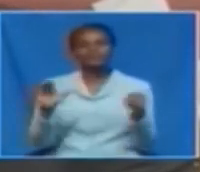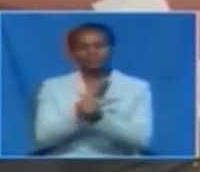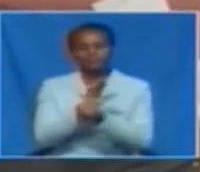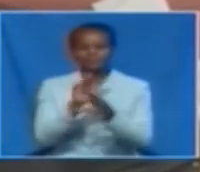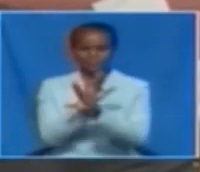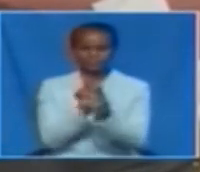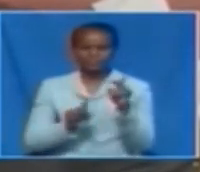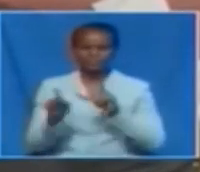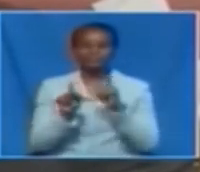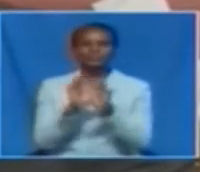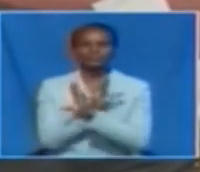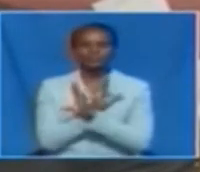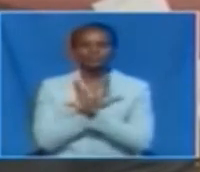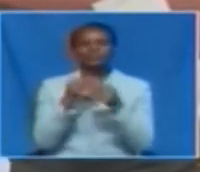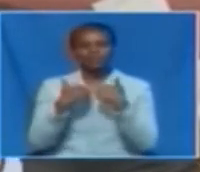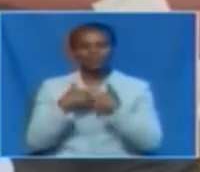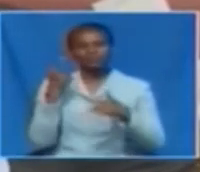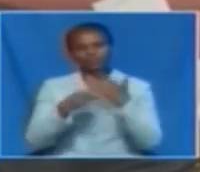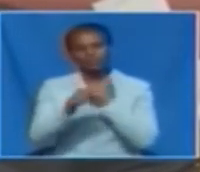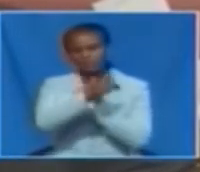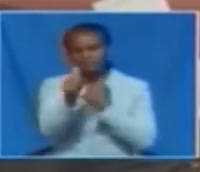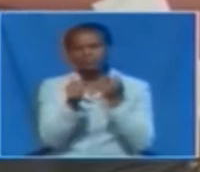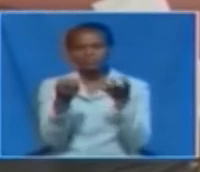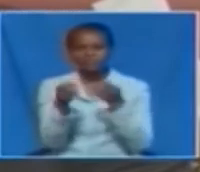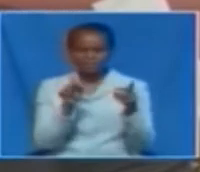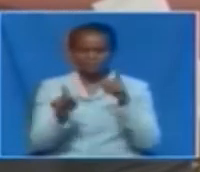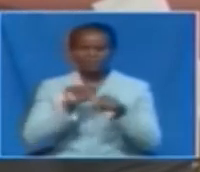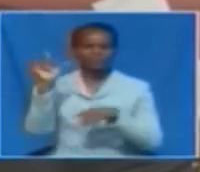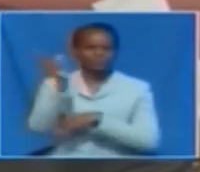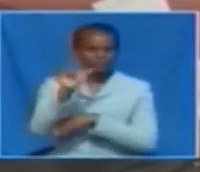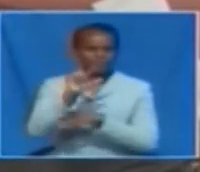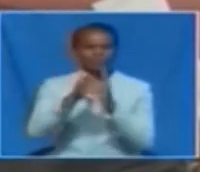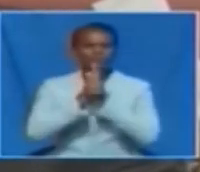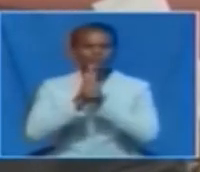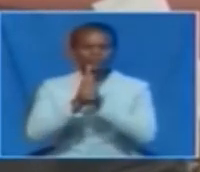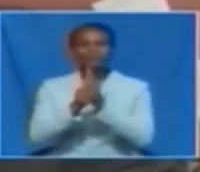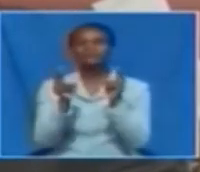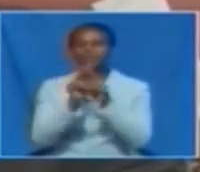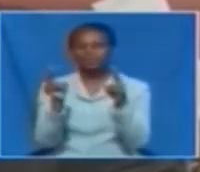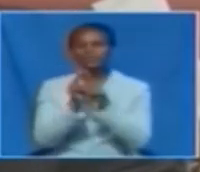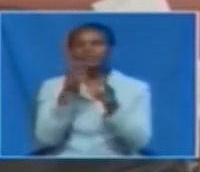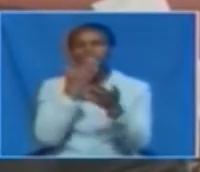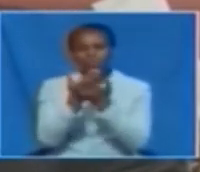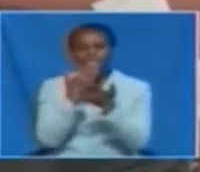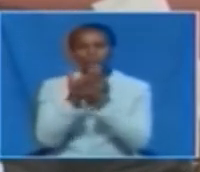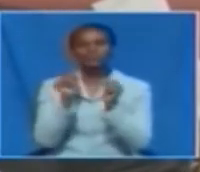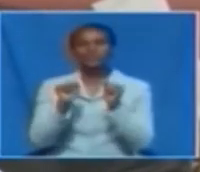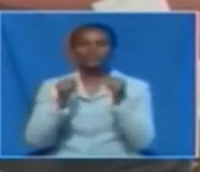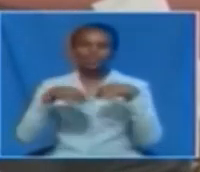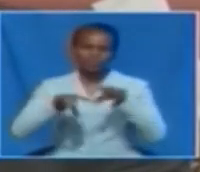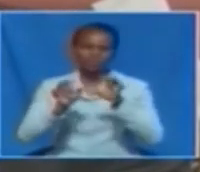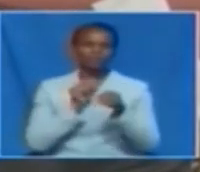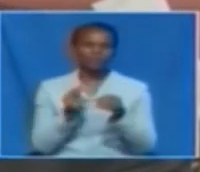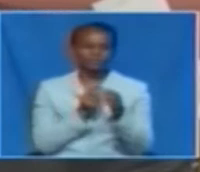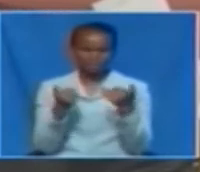the Zambian people to have what they want. The people in MMD, the leadership, felt that that is something that we could proceed with. So we are